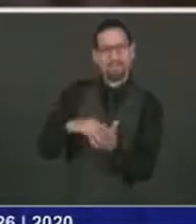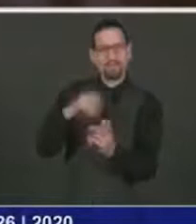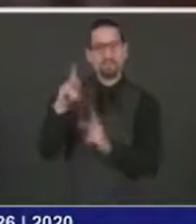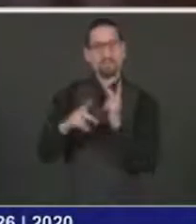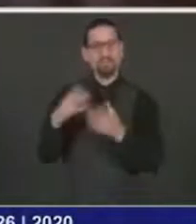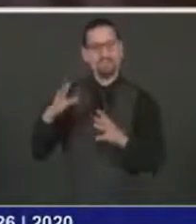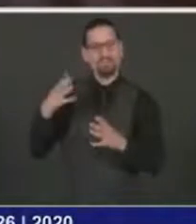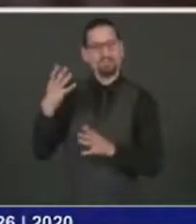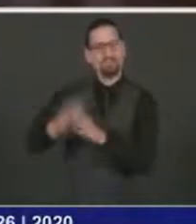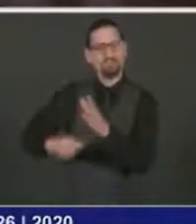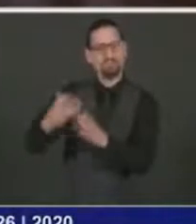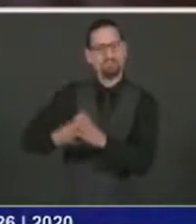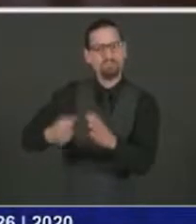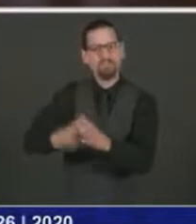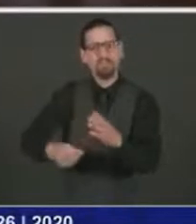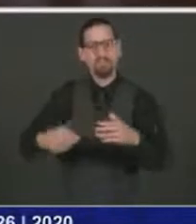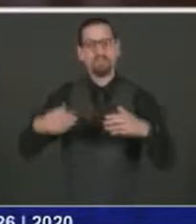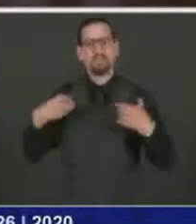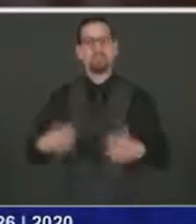virus.